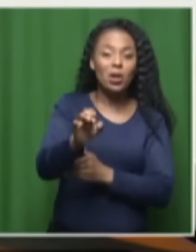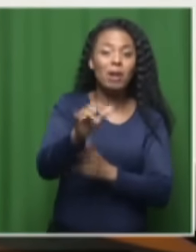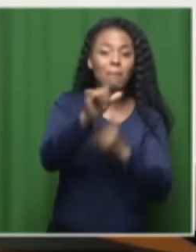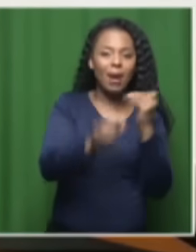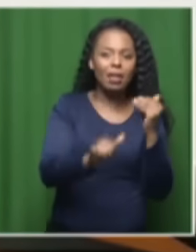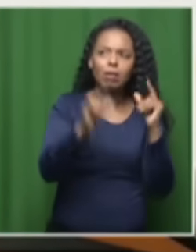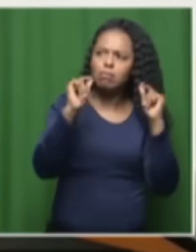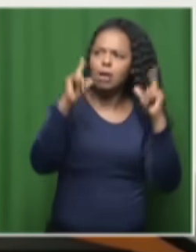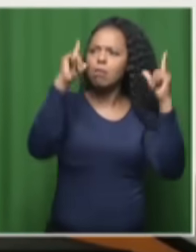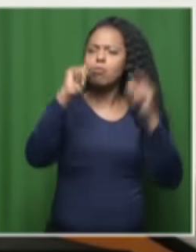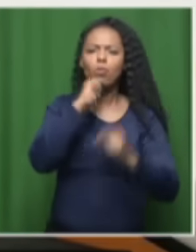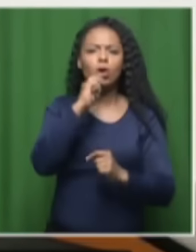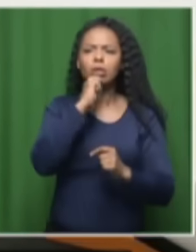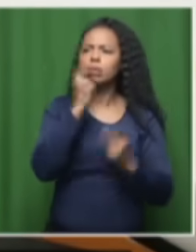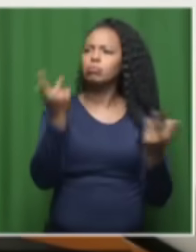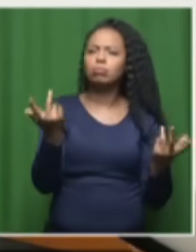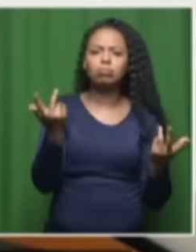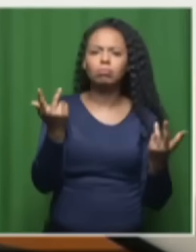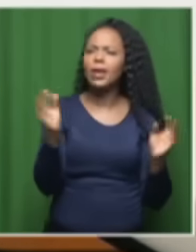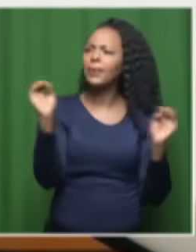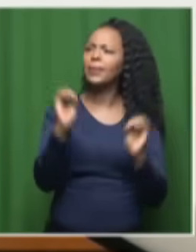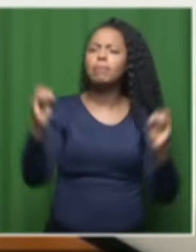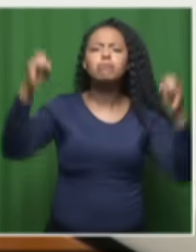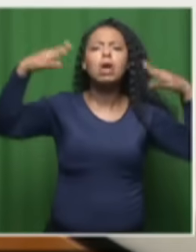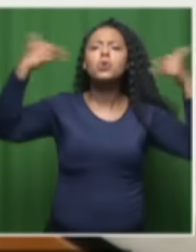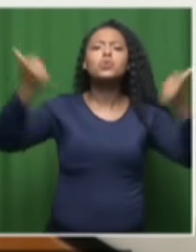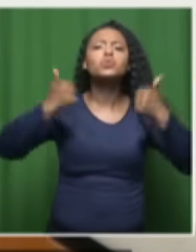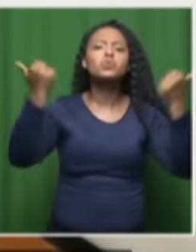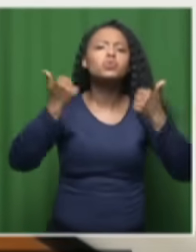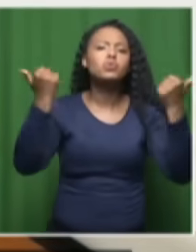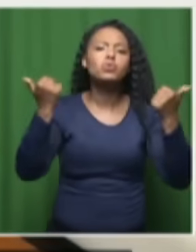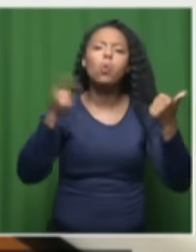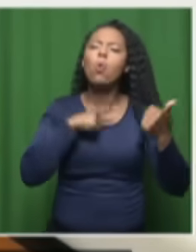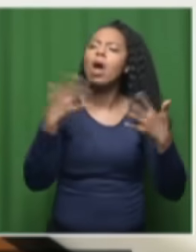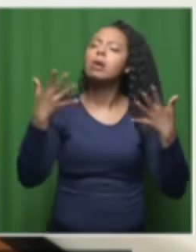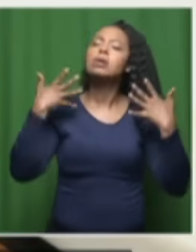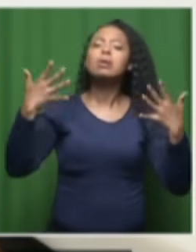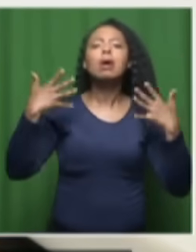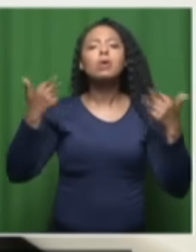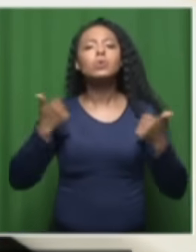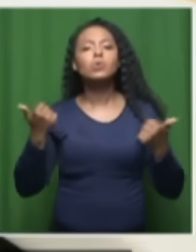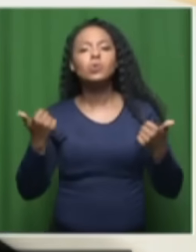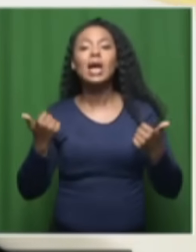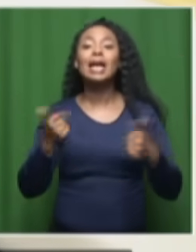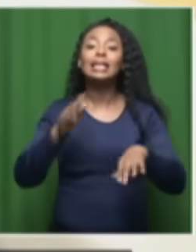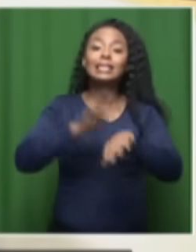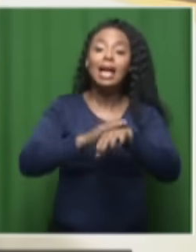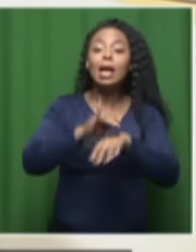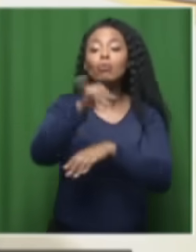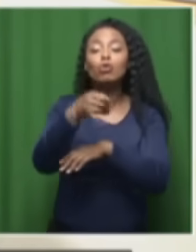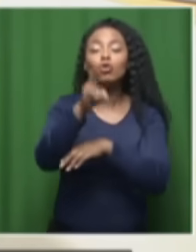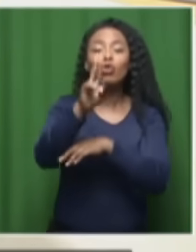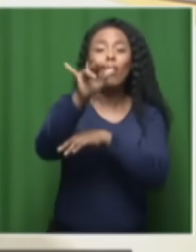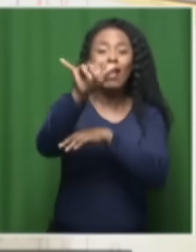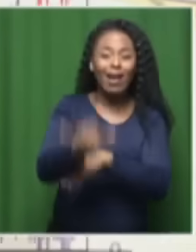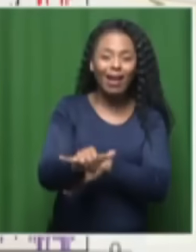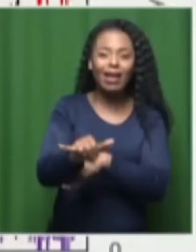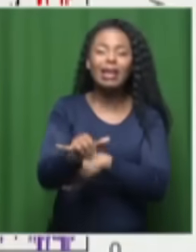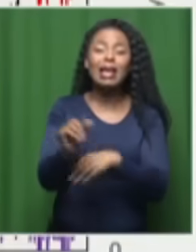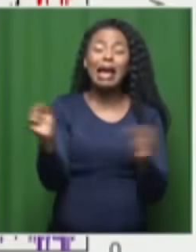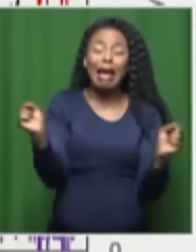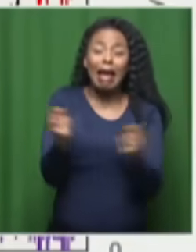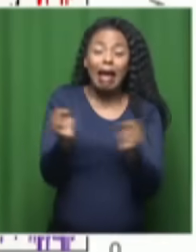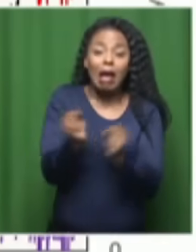there was no load shedding. Luckily, because it was pretty chilly then. Then along came July and we had some cold